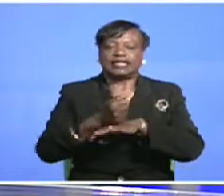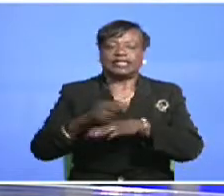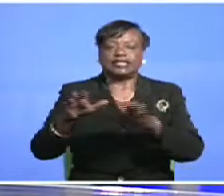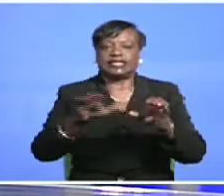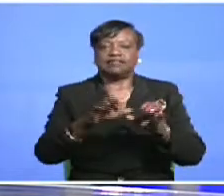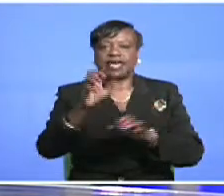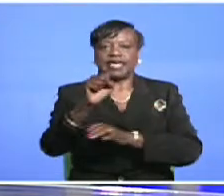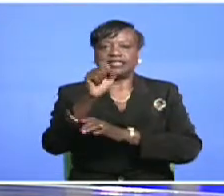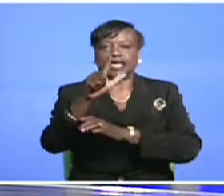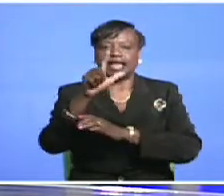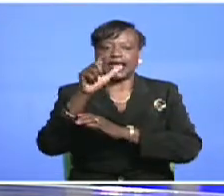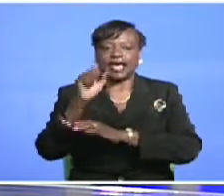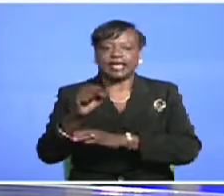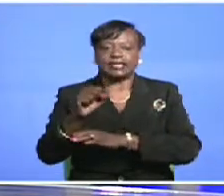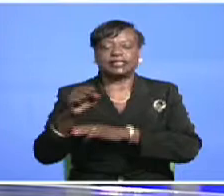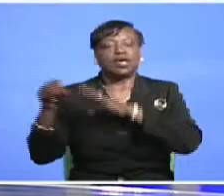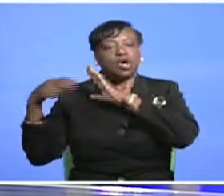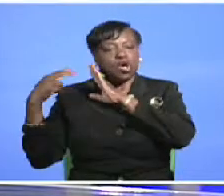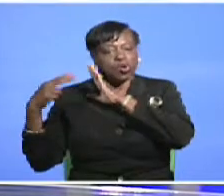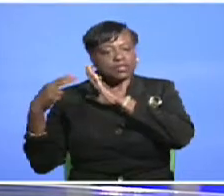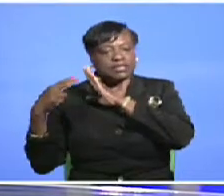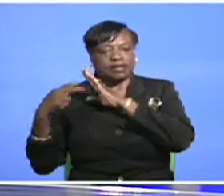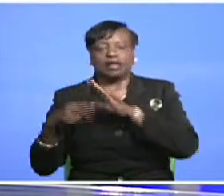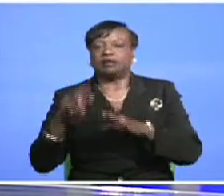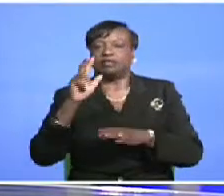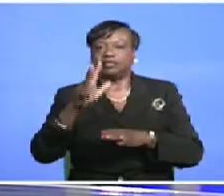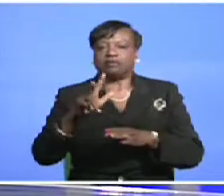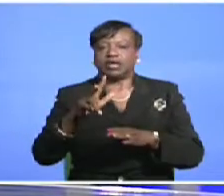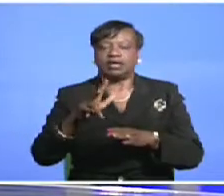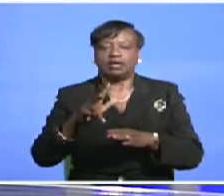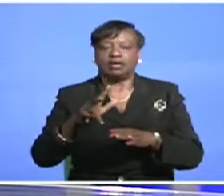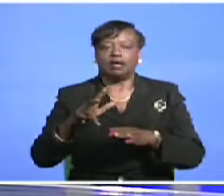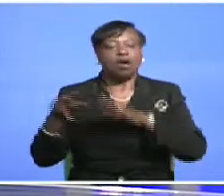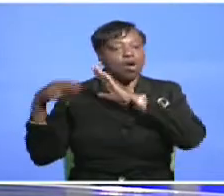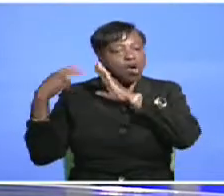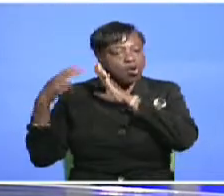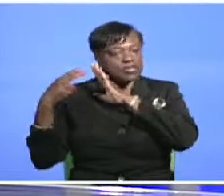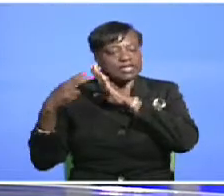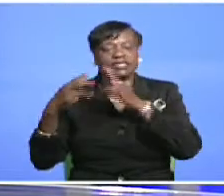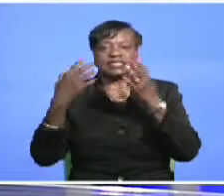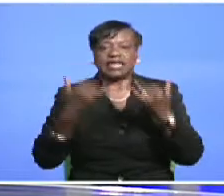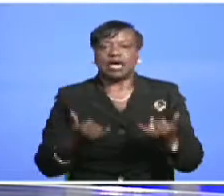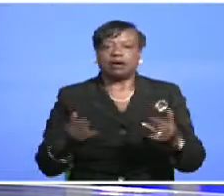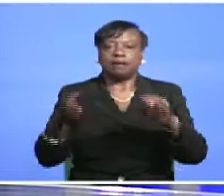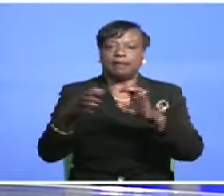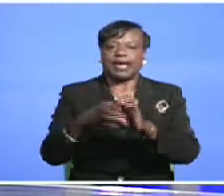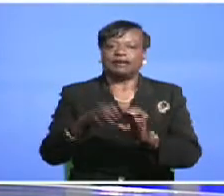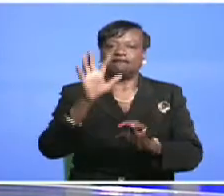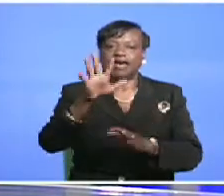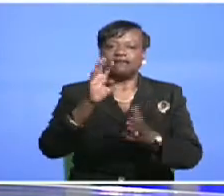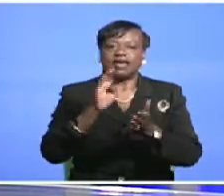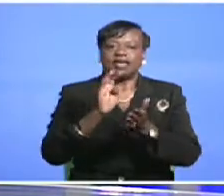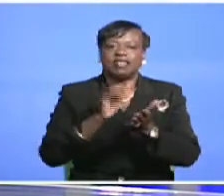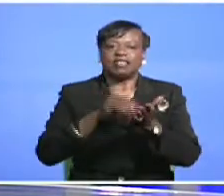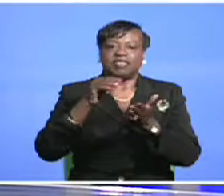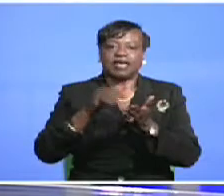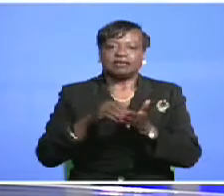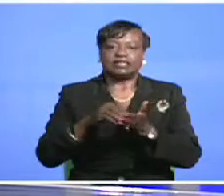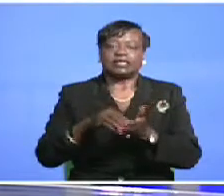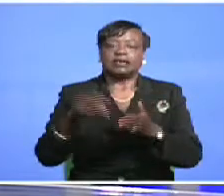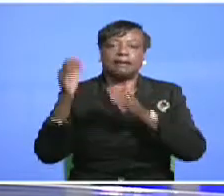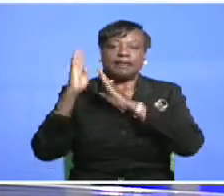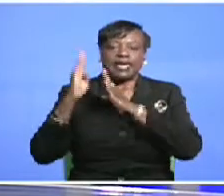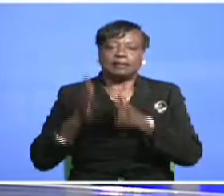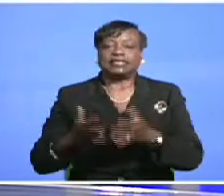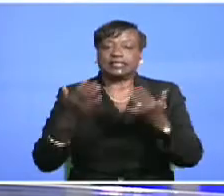second of three hotel properties at Baha Mar, expected to employ a combined 5,000 Bahamians. Now, months later,